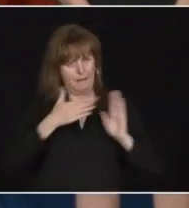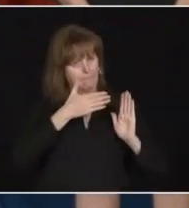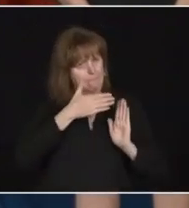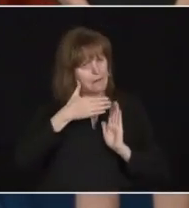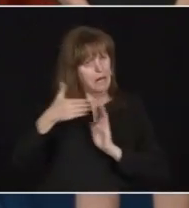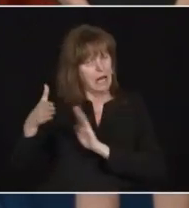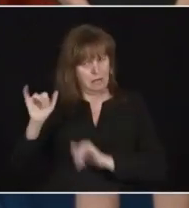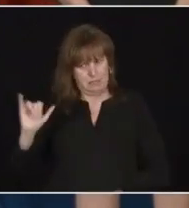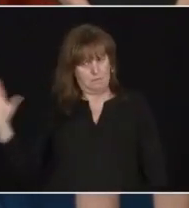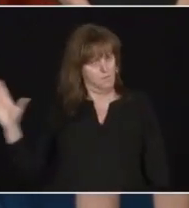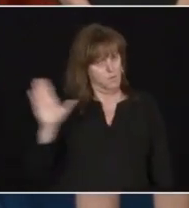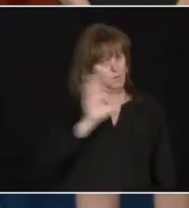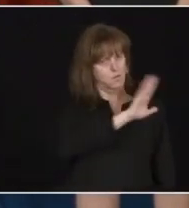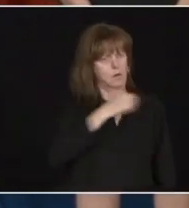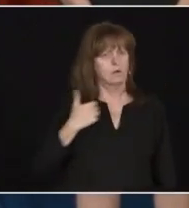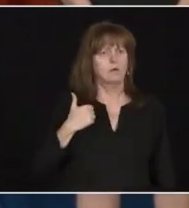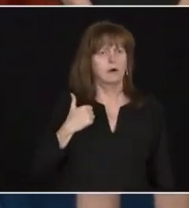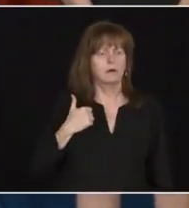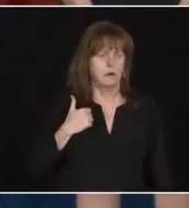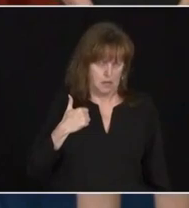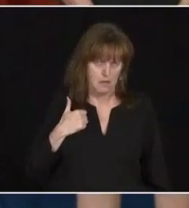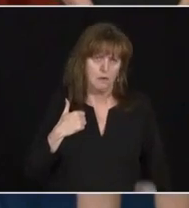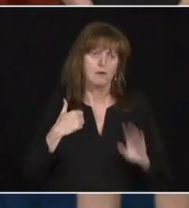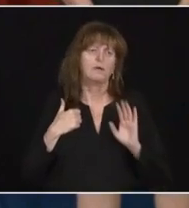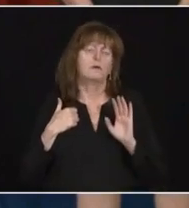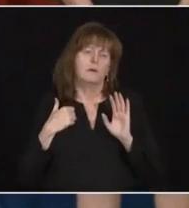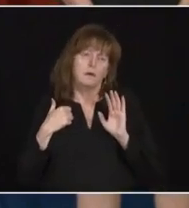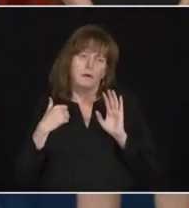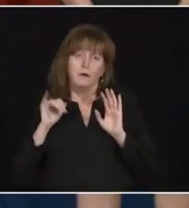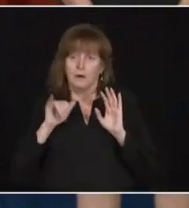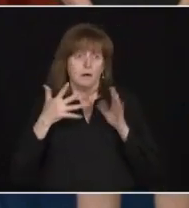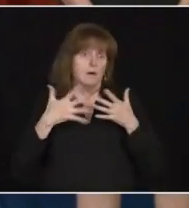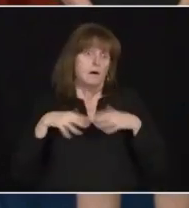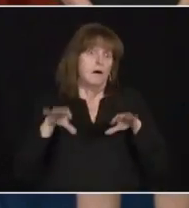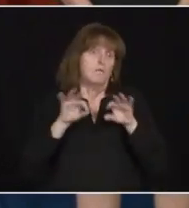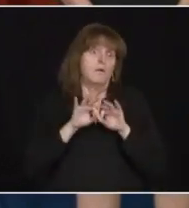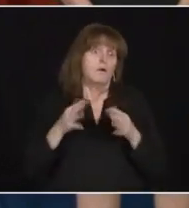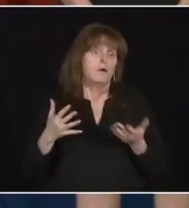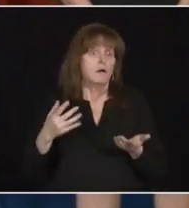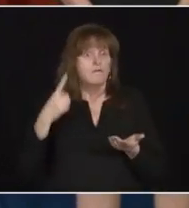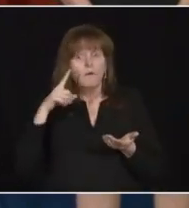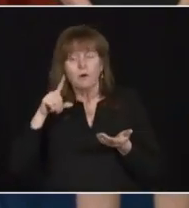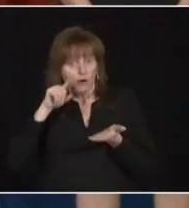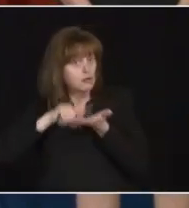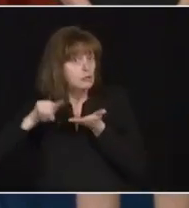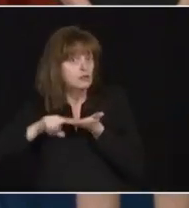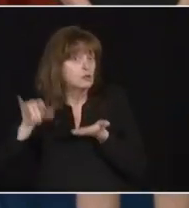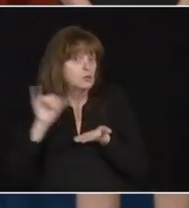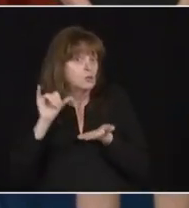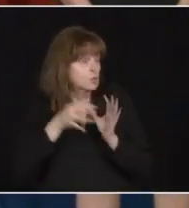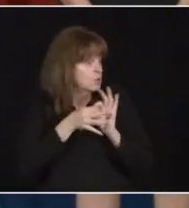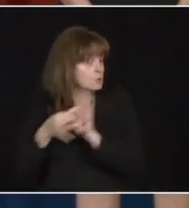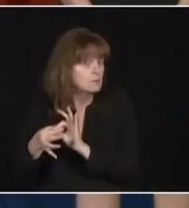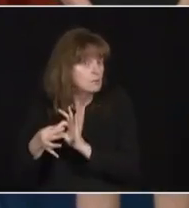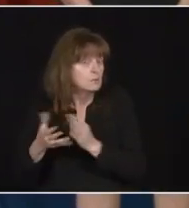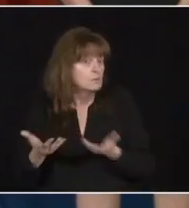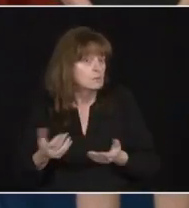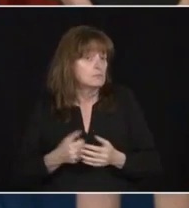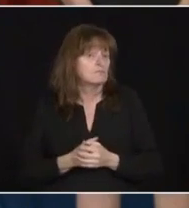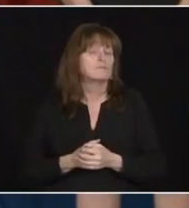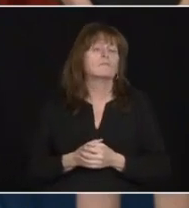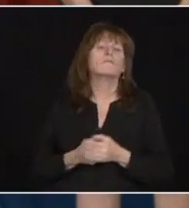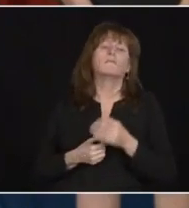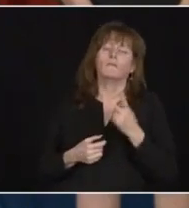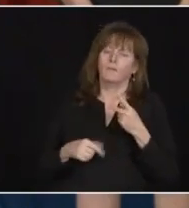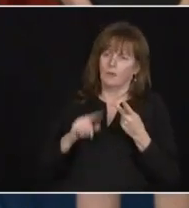many reasons, especially not to mention research as well. Thank you. And for follow-up, some provinces are